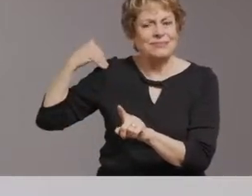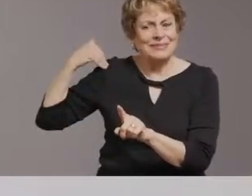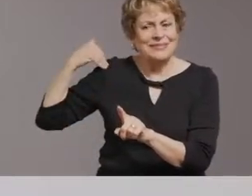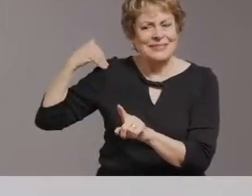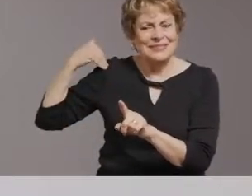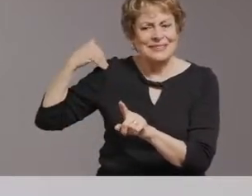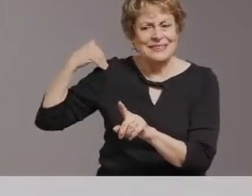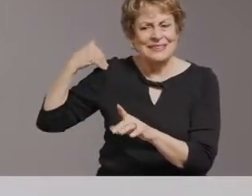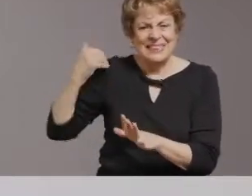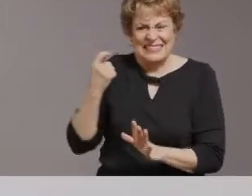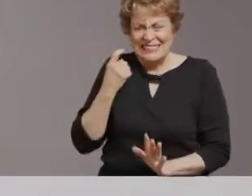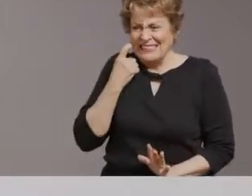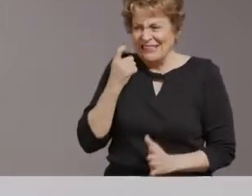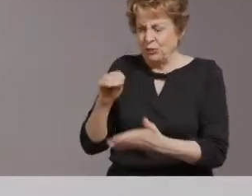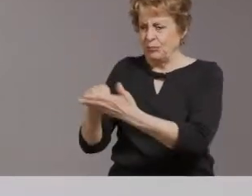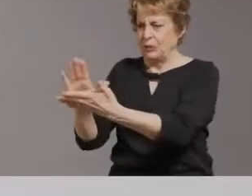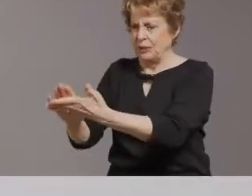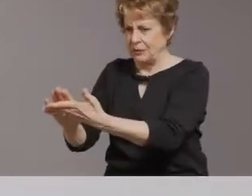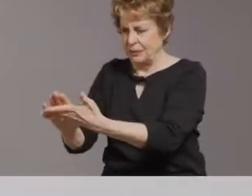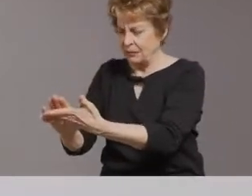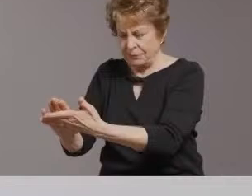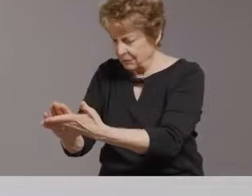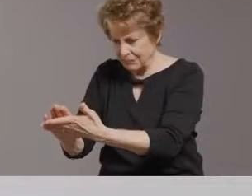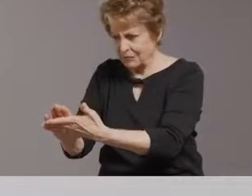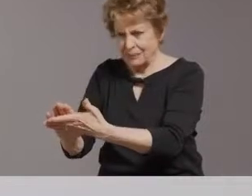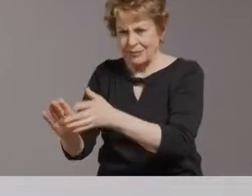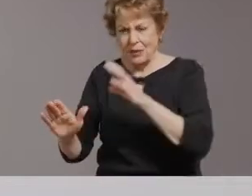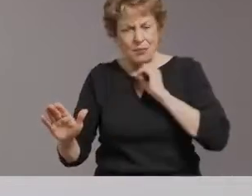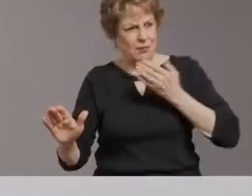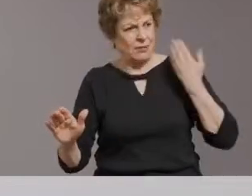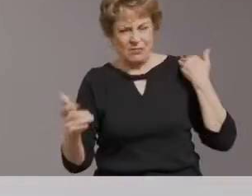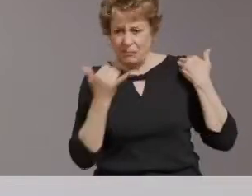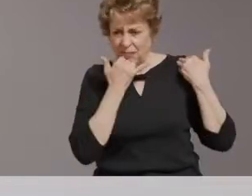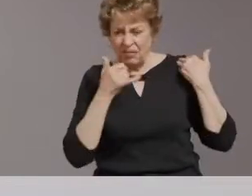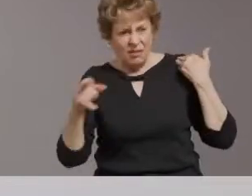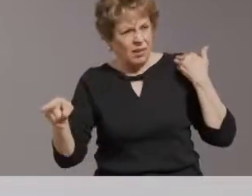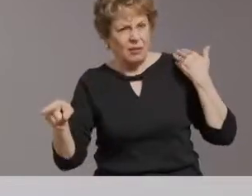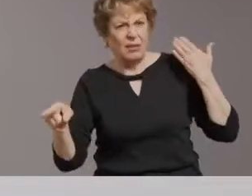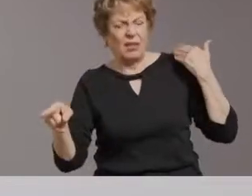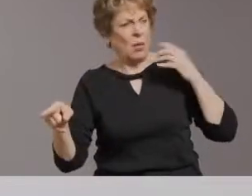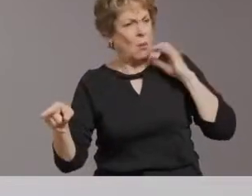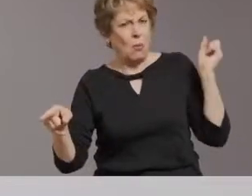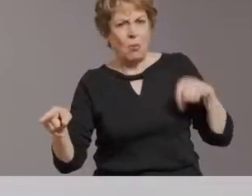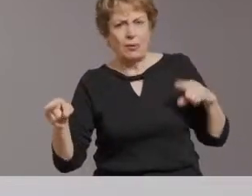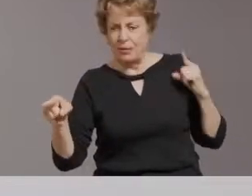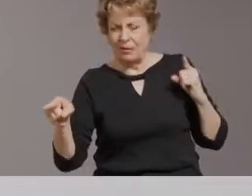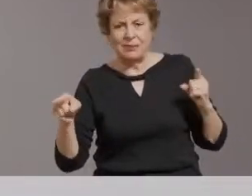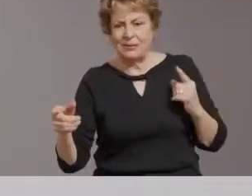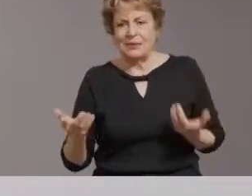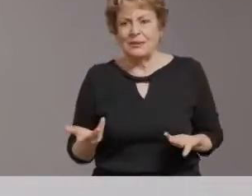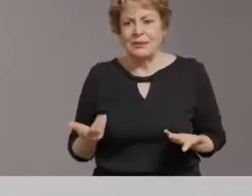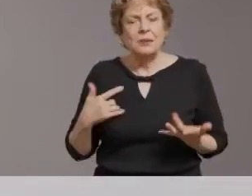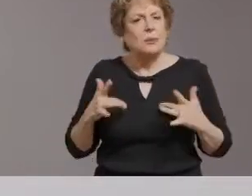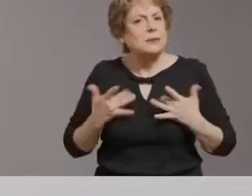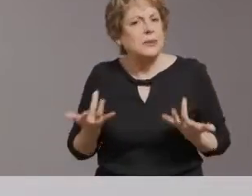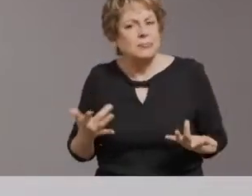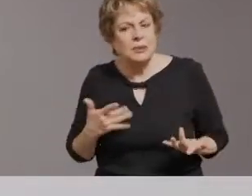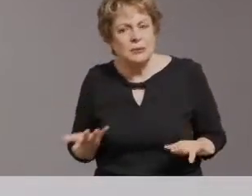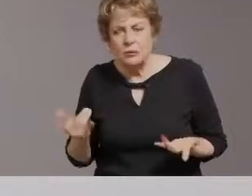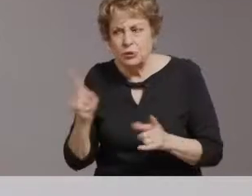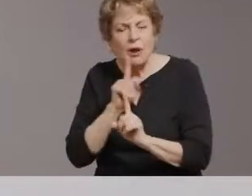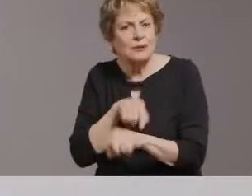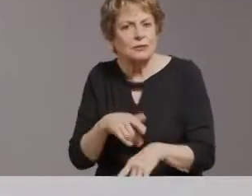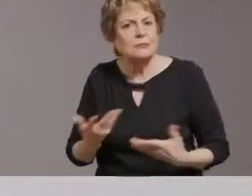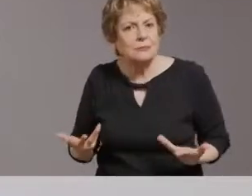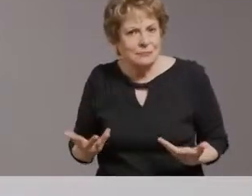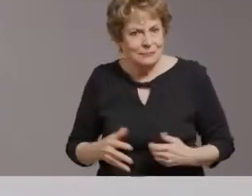with more recent numbers, pushing that number higher than what it may actually be. What's kind of your response to that, your take on that?